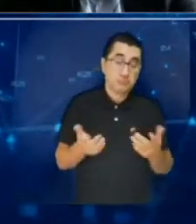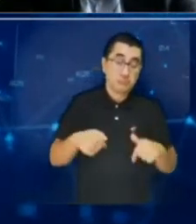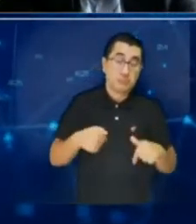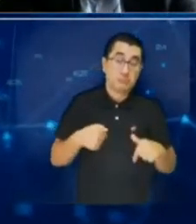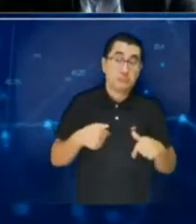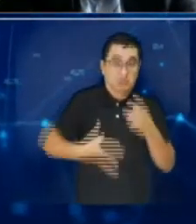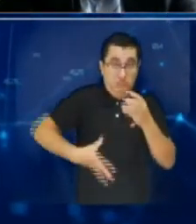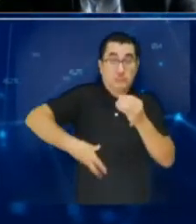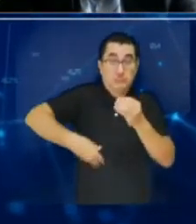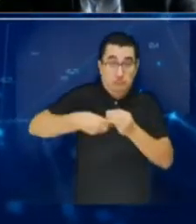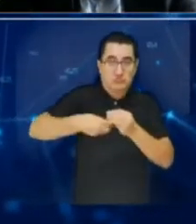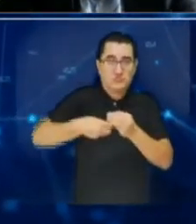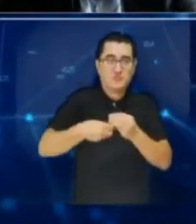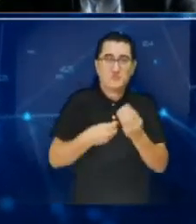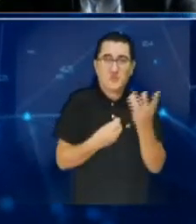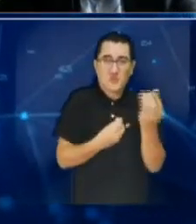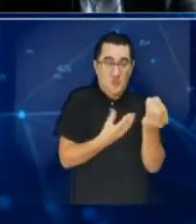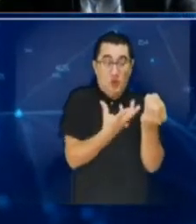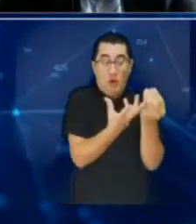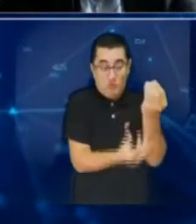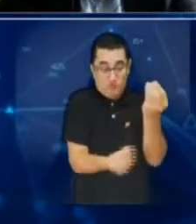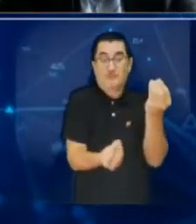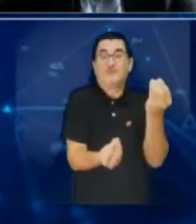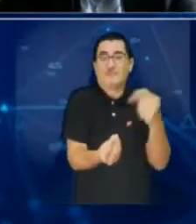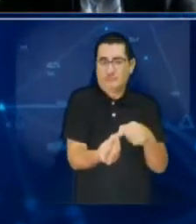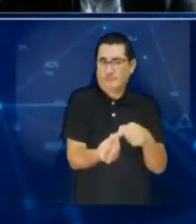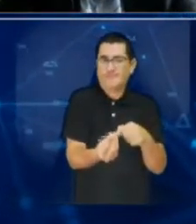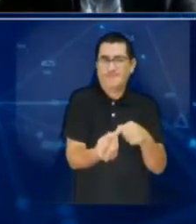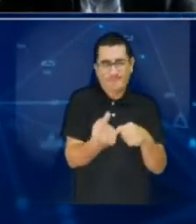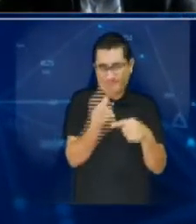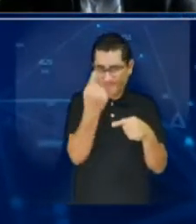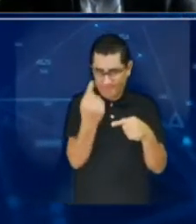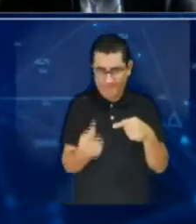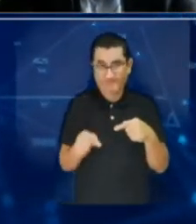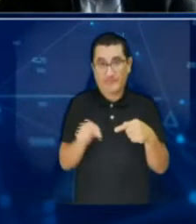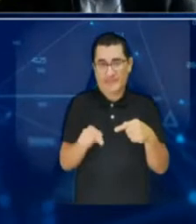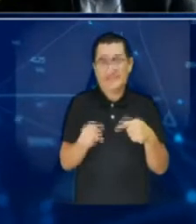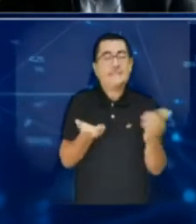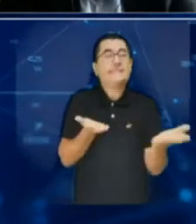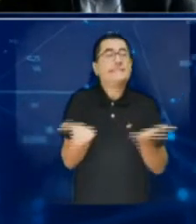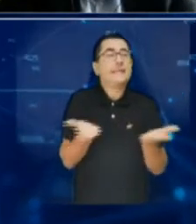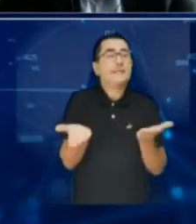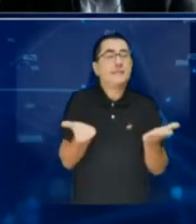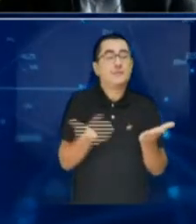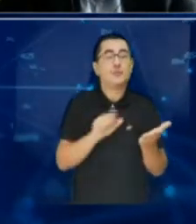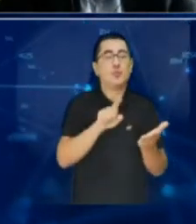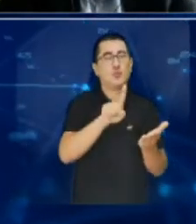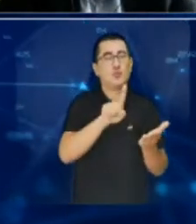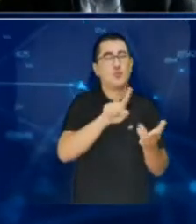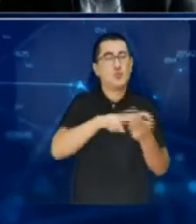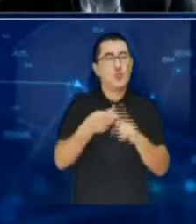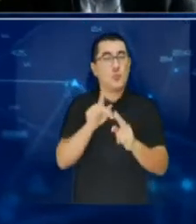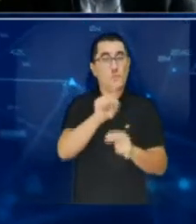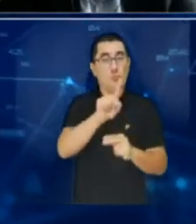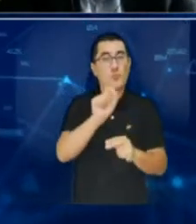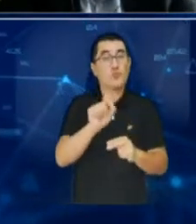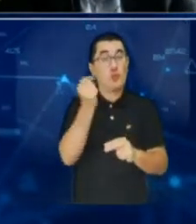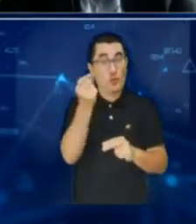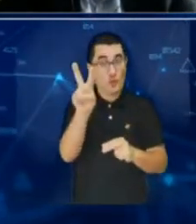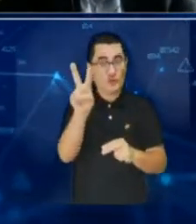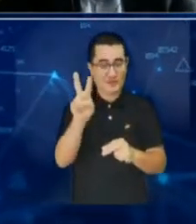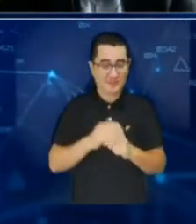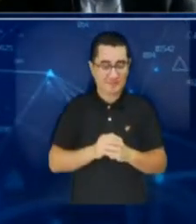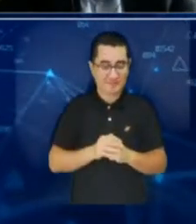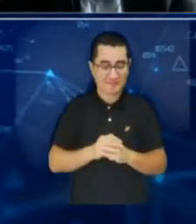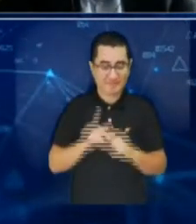that a specific subgroup was included for this type of services, and that refers to agenda item